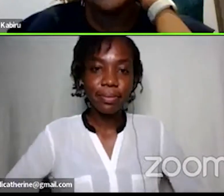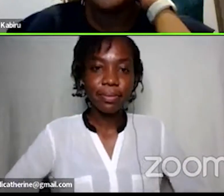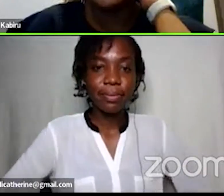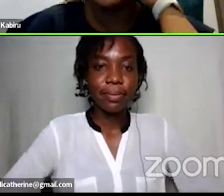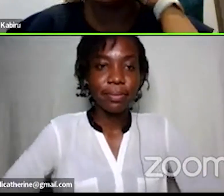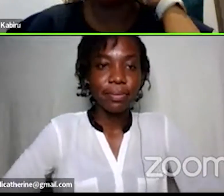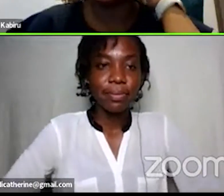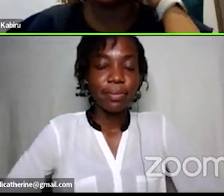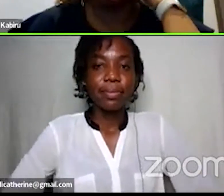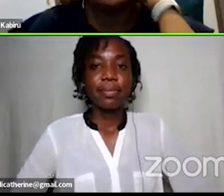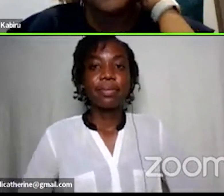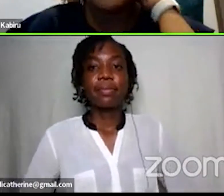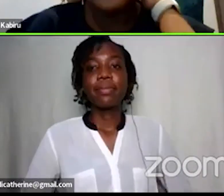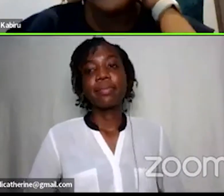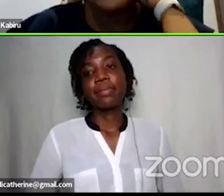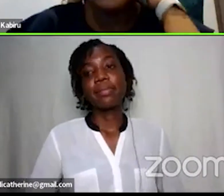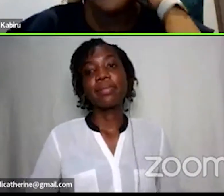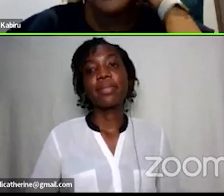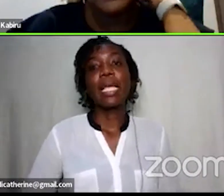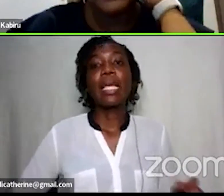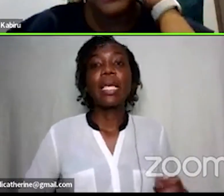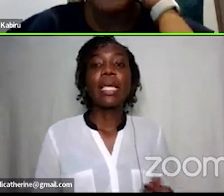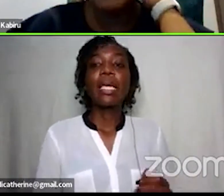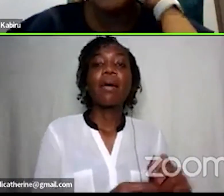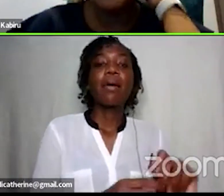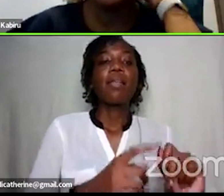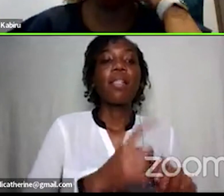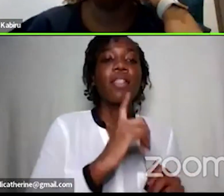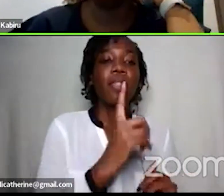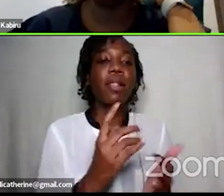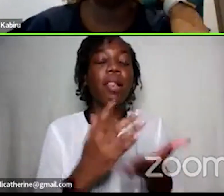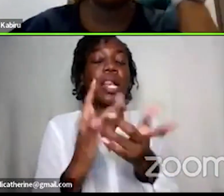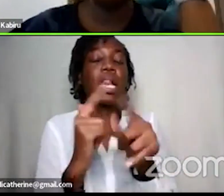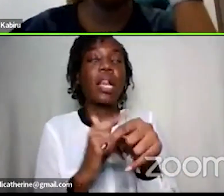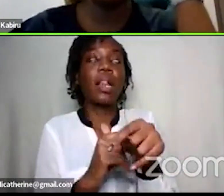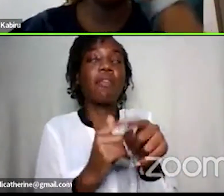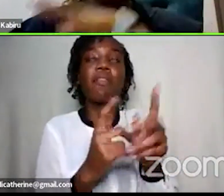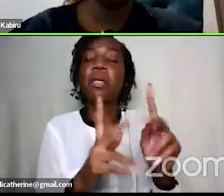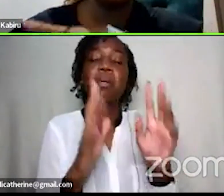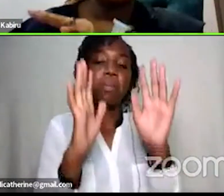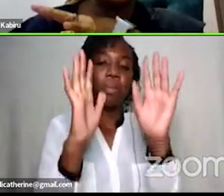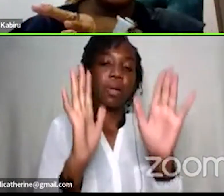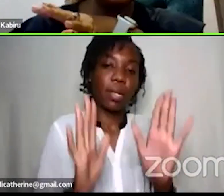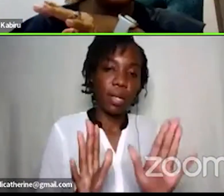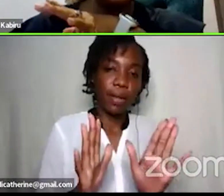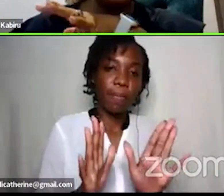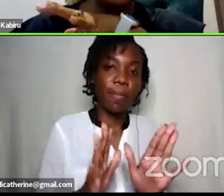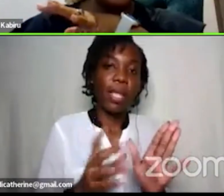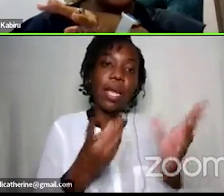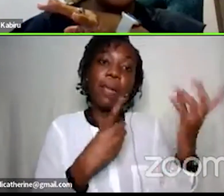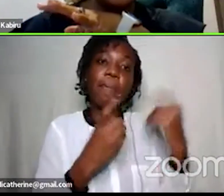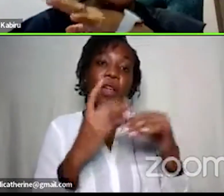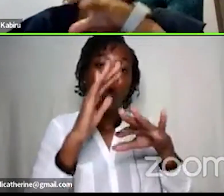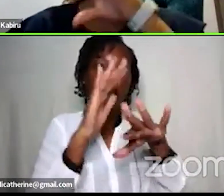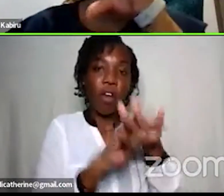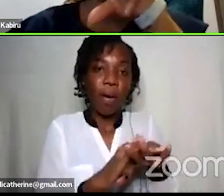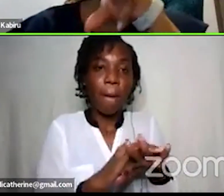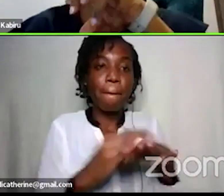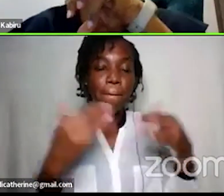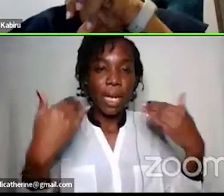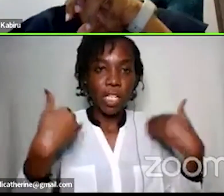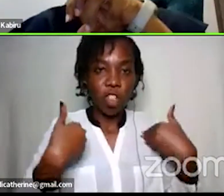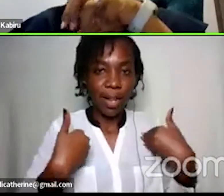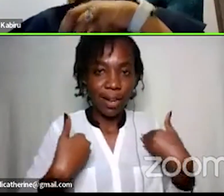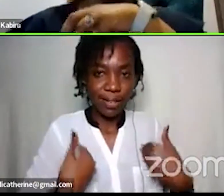All right. So alone time is important. There are people who, depending on your personality, okay,